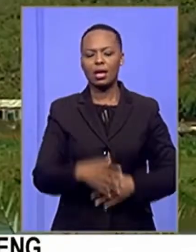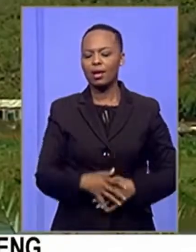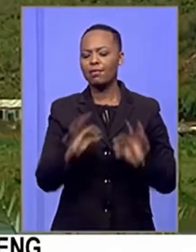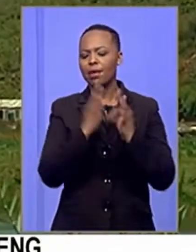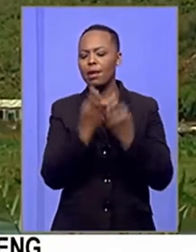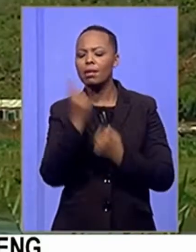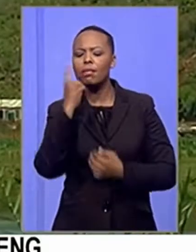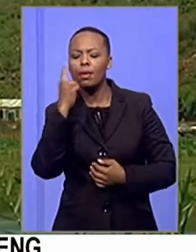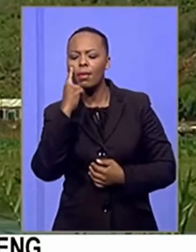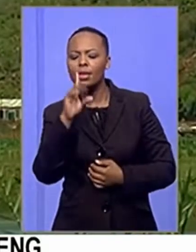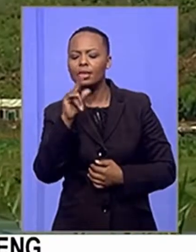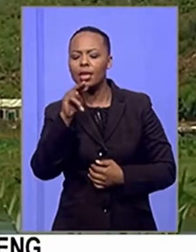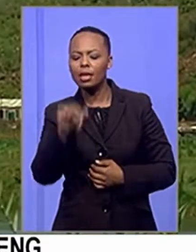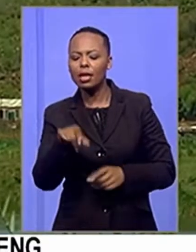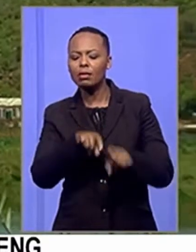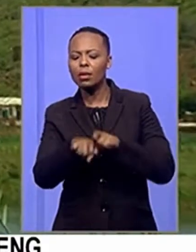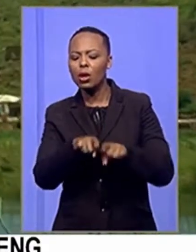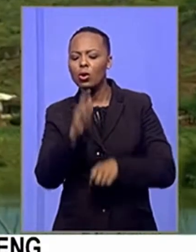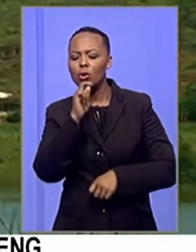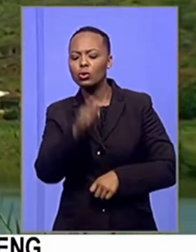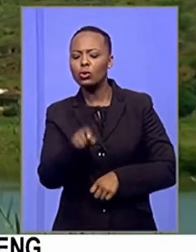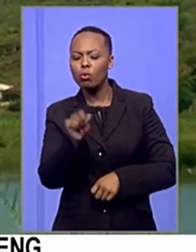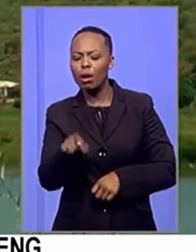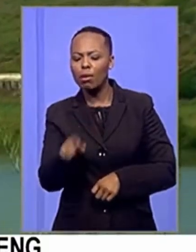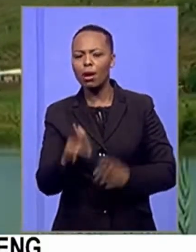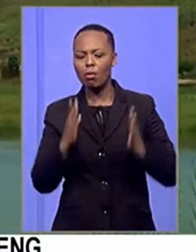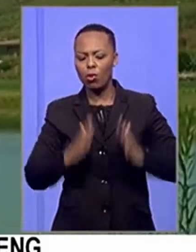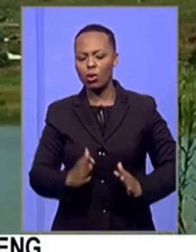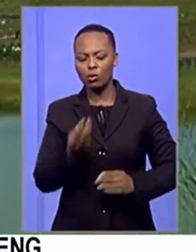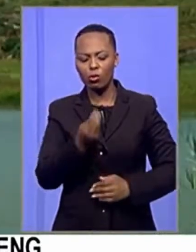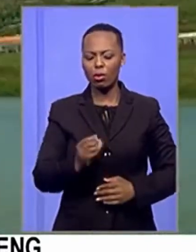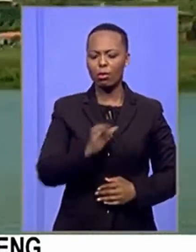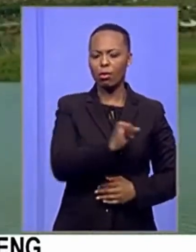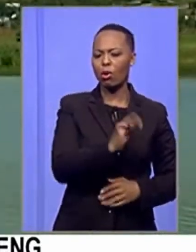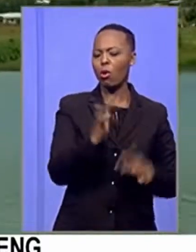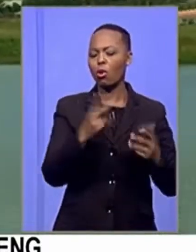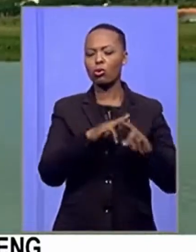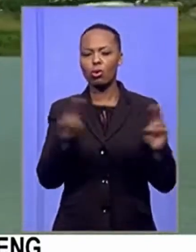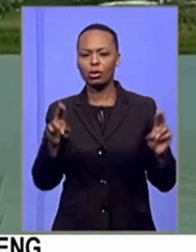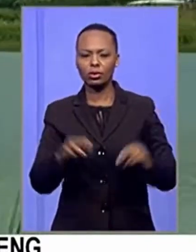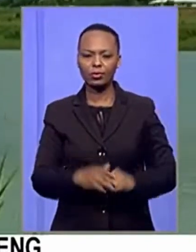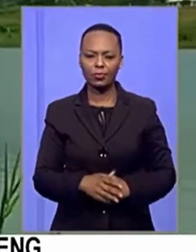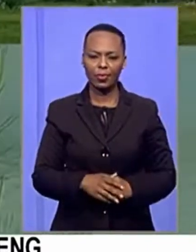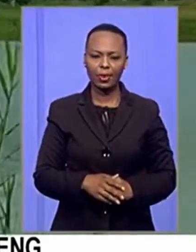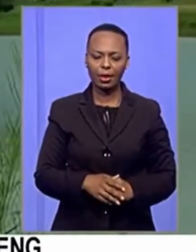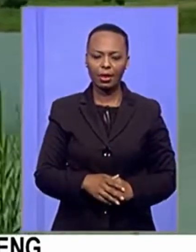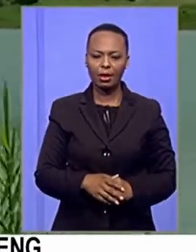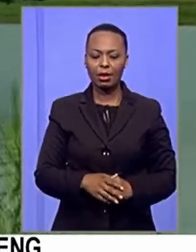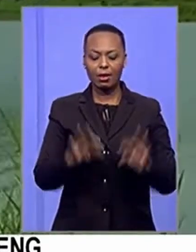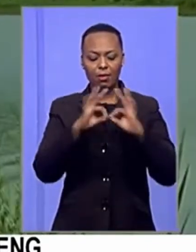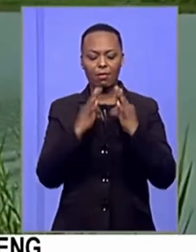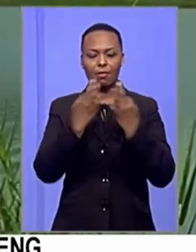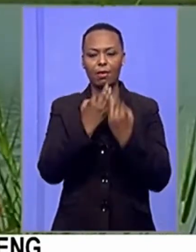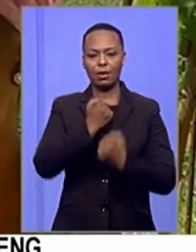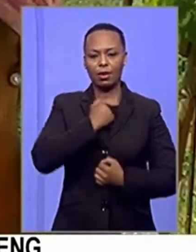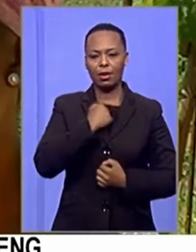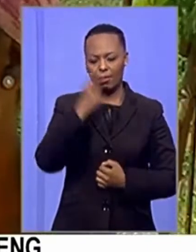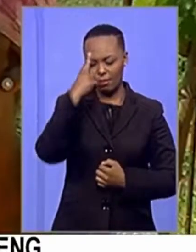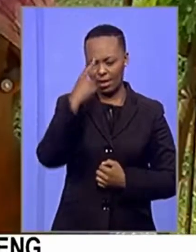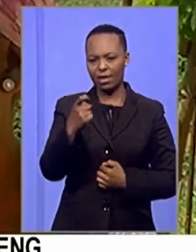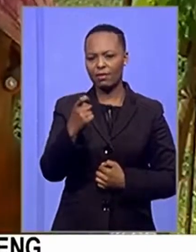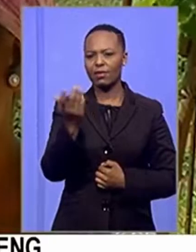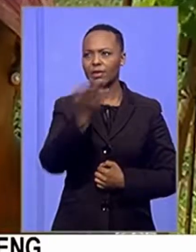tsa DNA molemong wa ho netefatsa hore na setopo seo ke sa ngwana wa bona kapa tjhe. As a family, we do believe that she's still